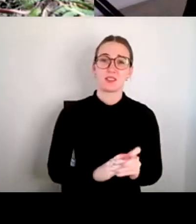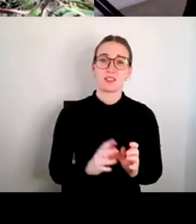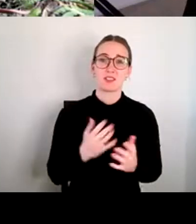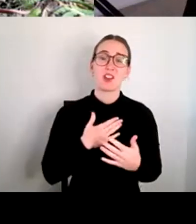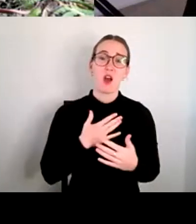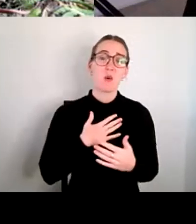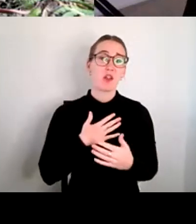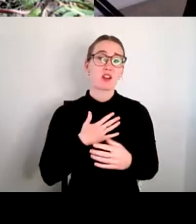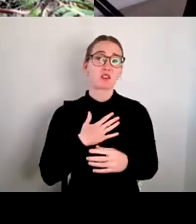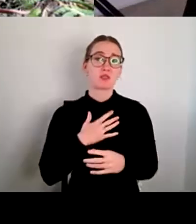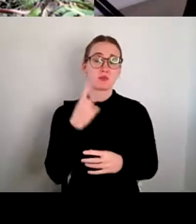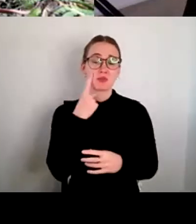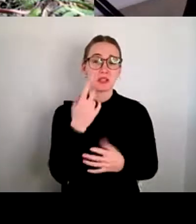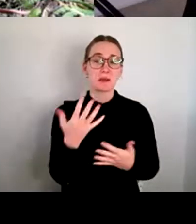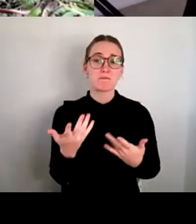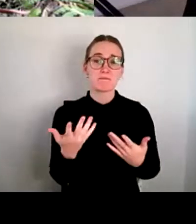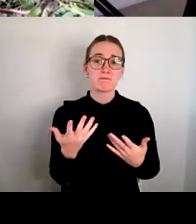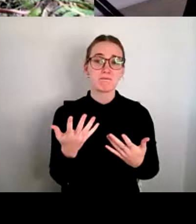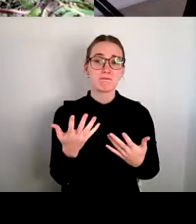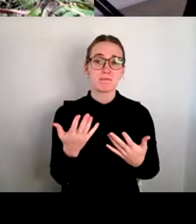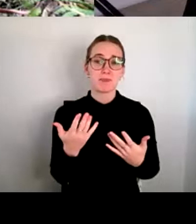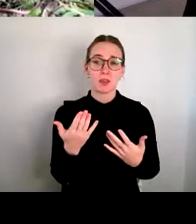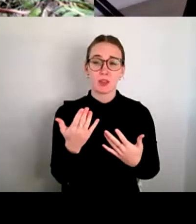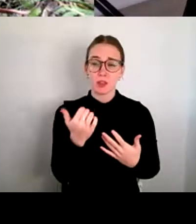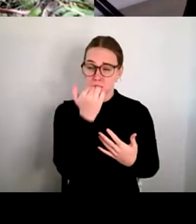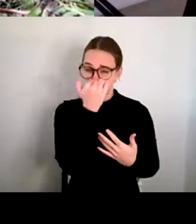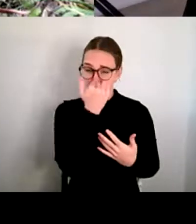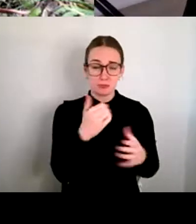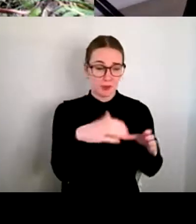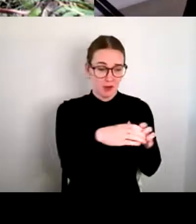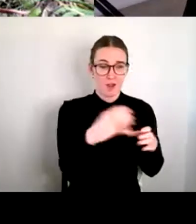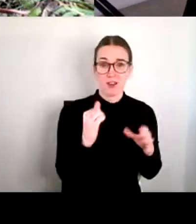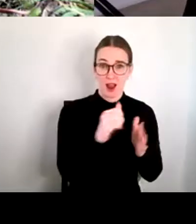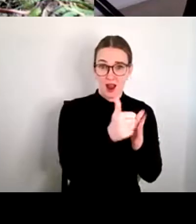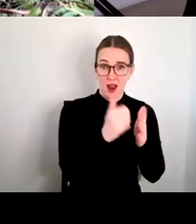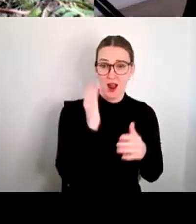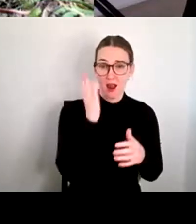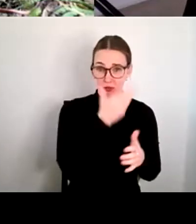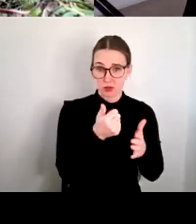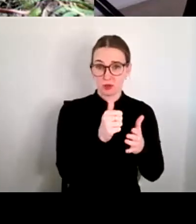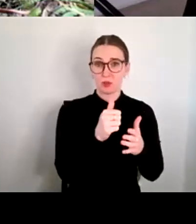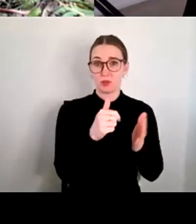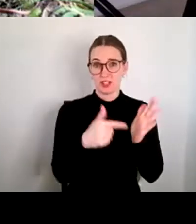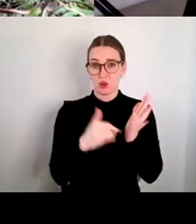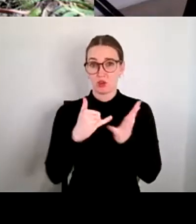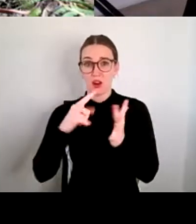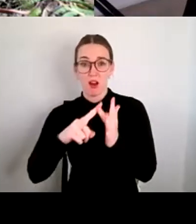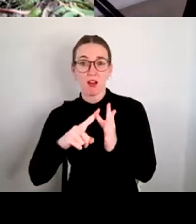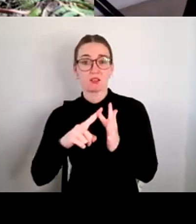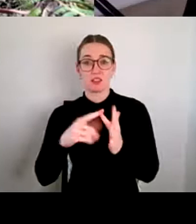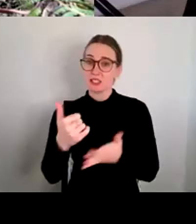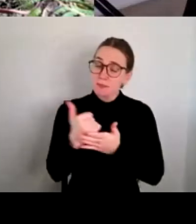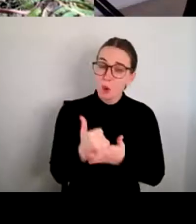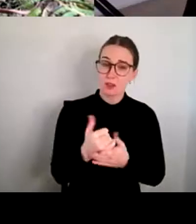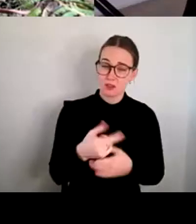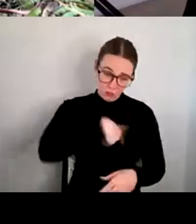the small amount of Aboriginal and Torres Strait Islander artists actually supported without any, you know, we're a small